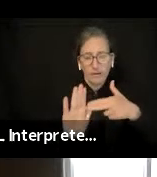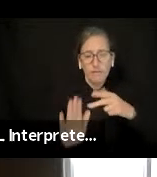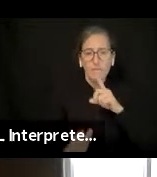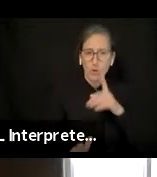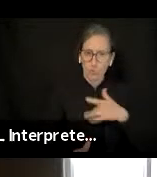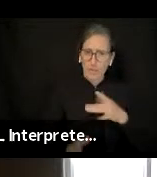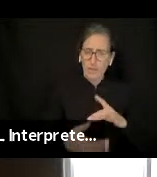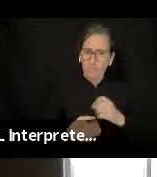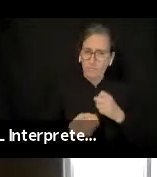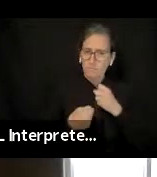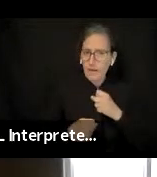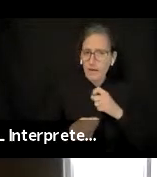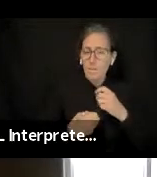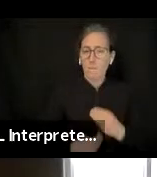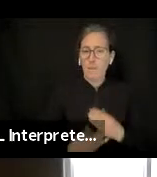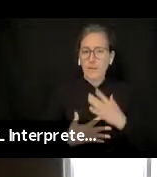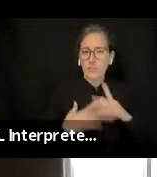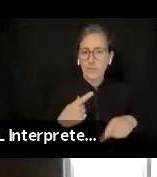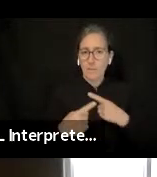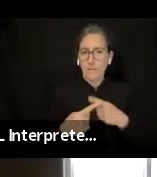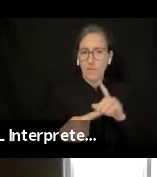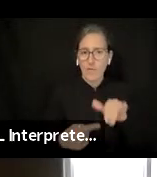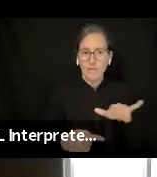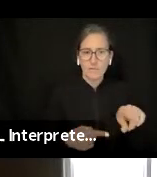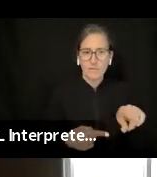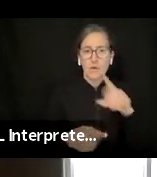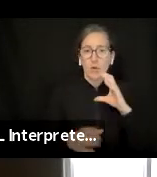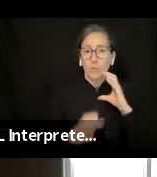communications and the transformation of systems.